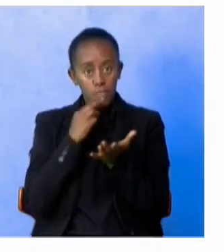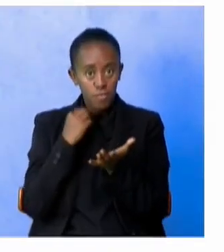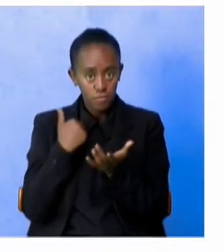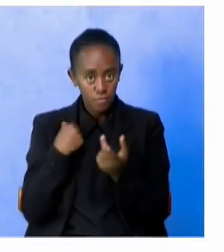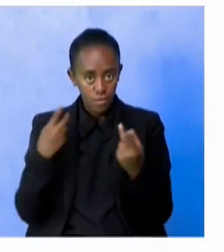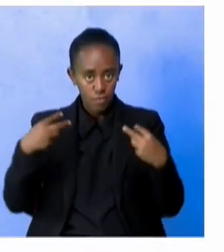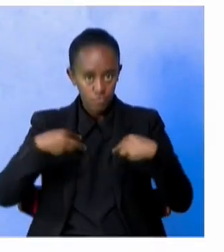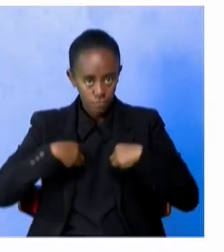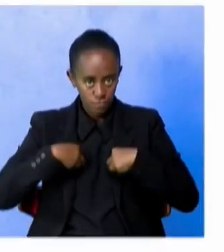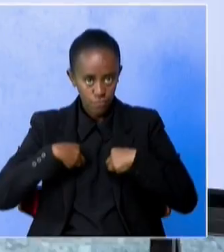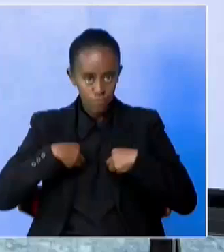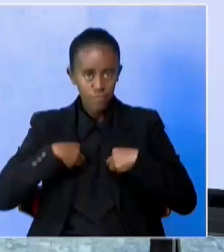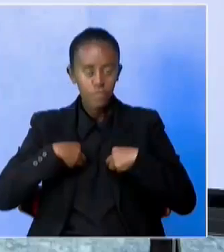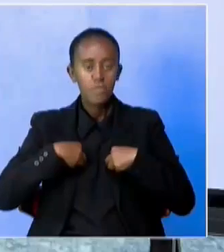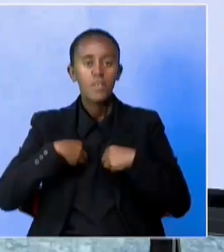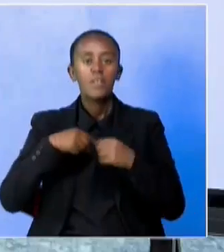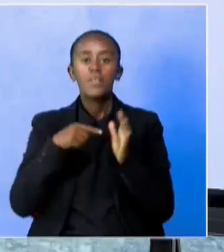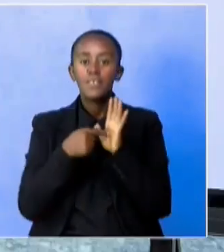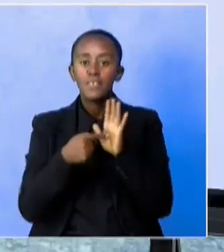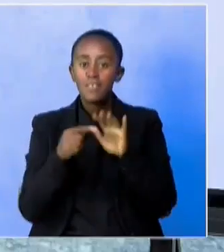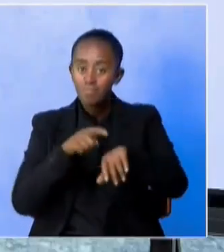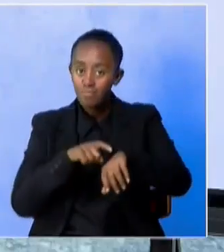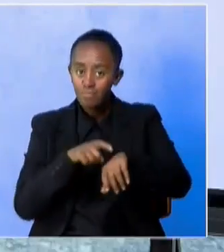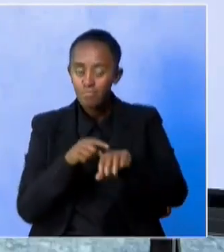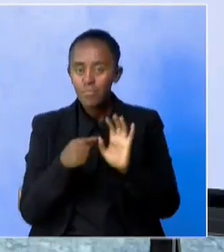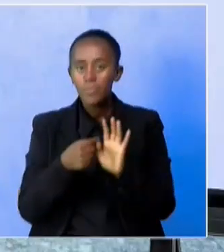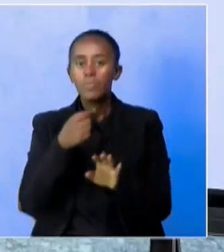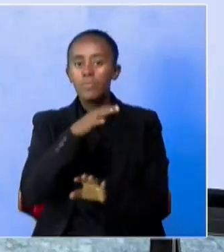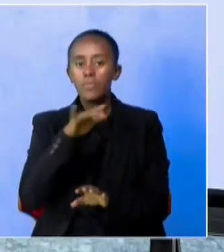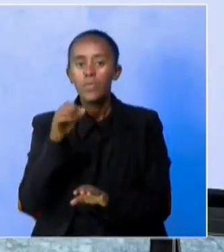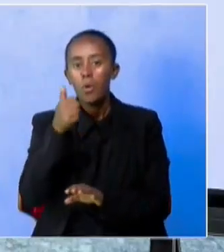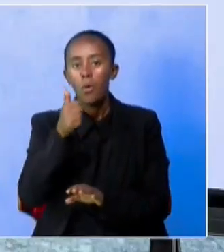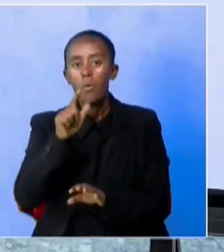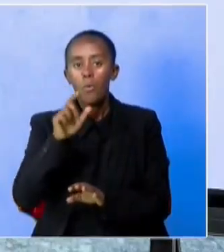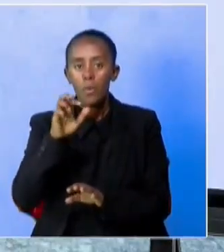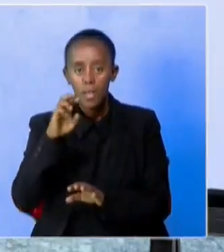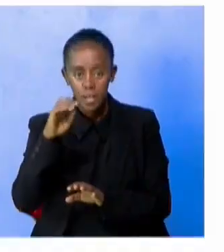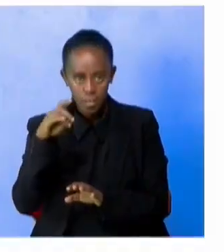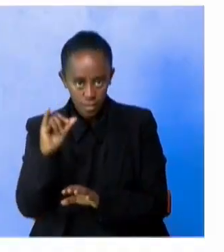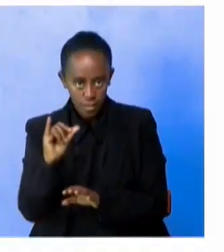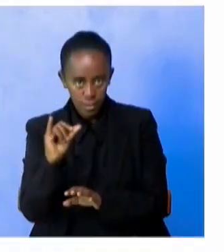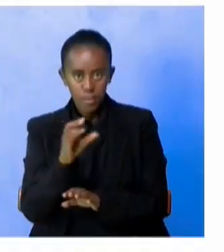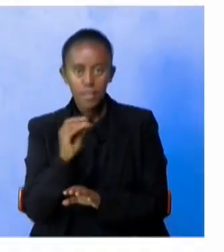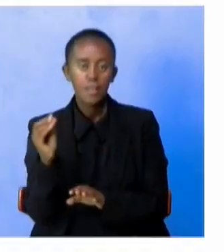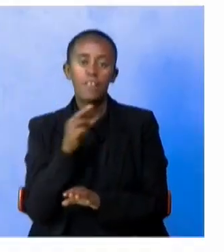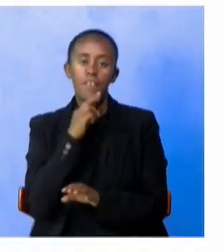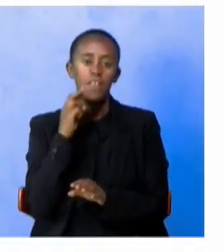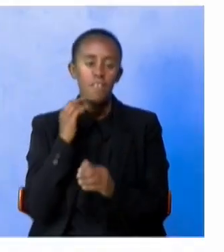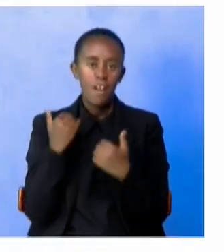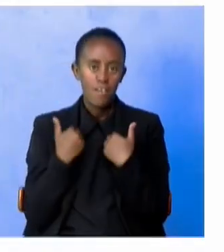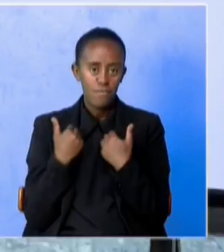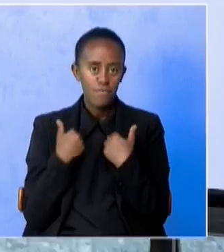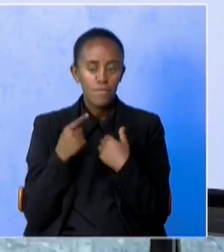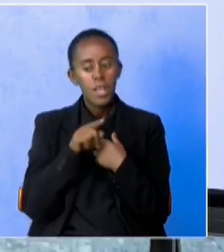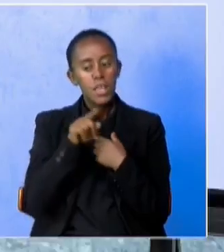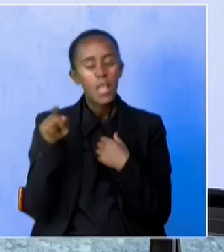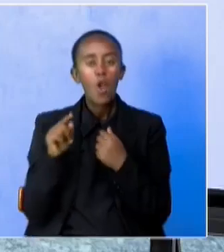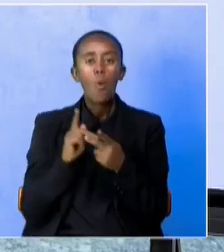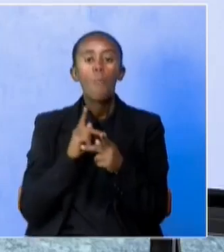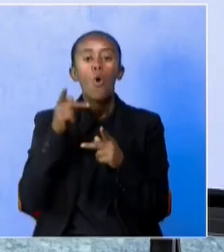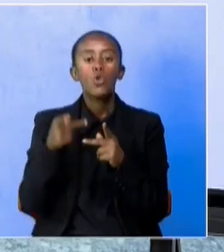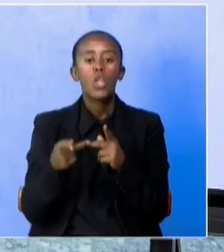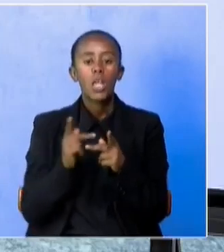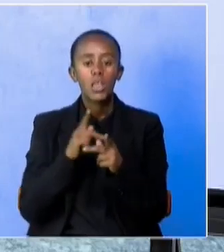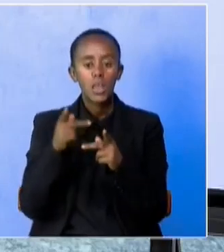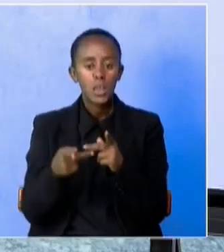time indicator, and then we have our verb, their project. So our focus here is